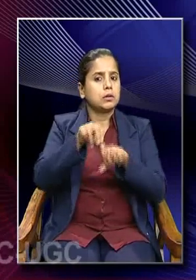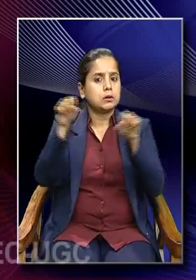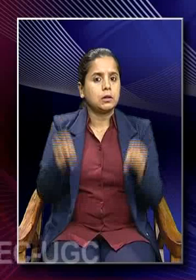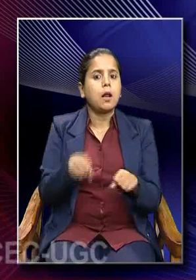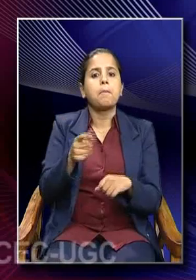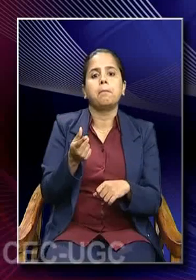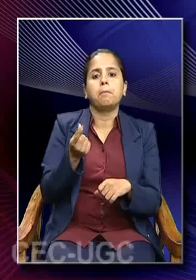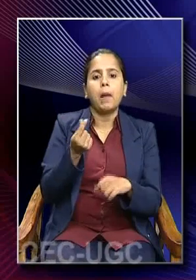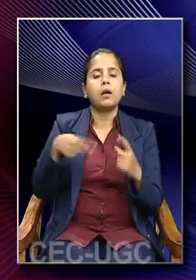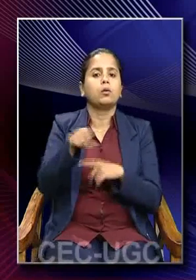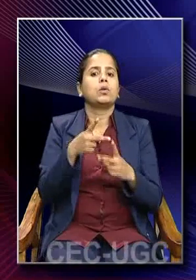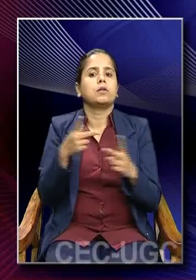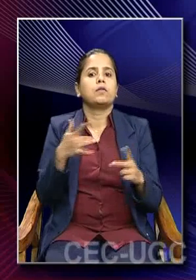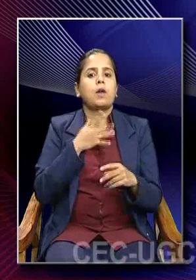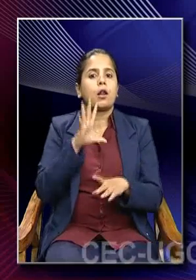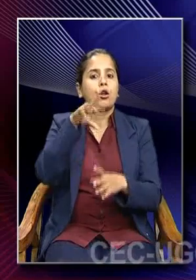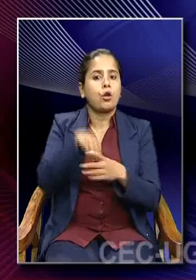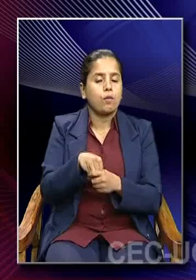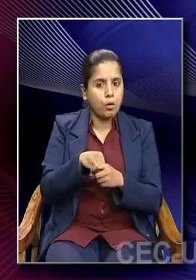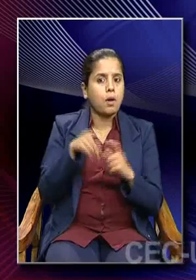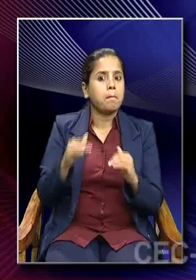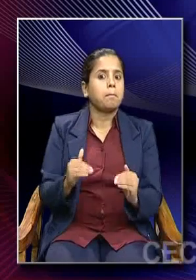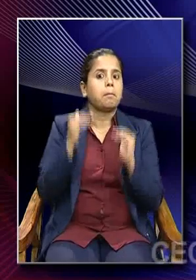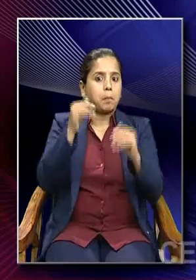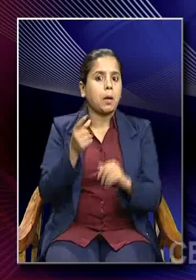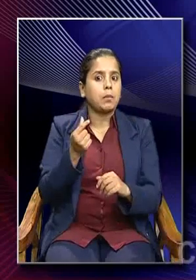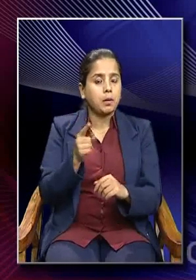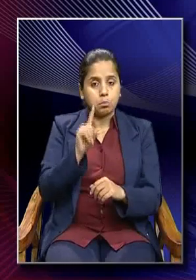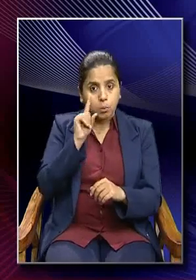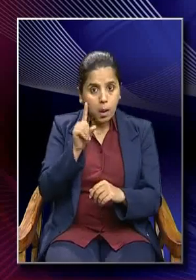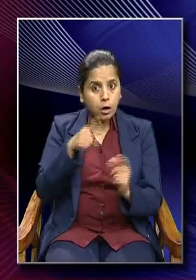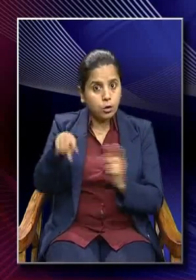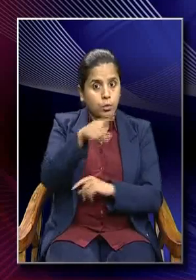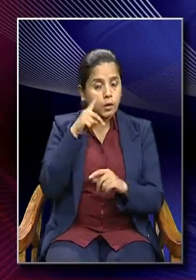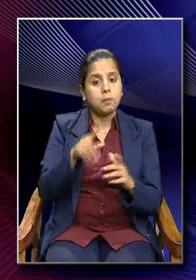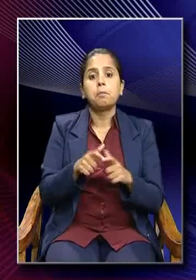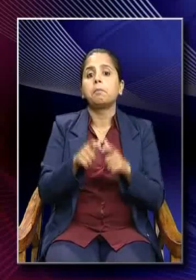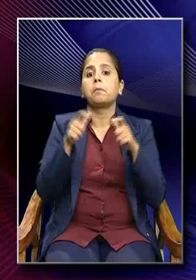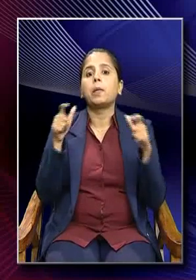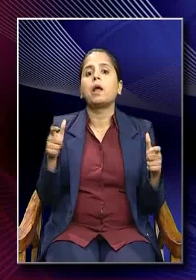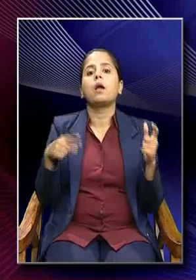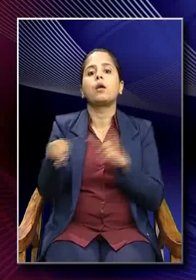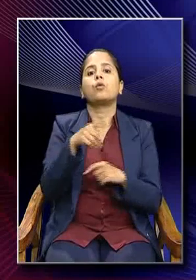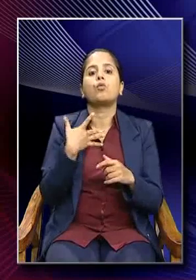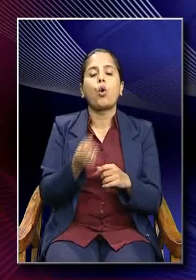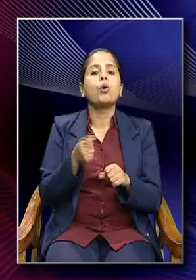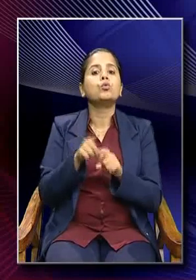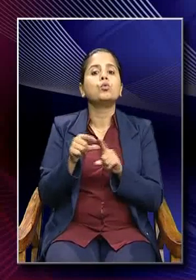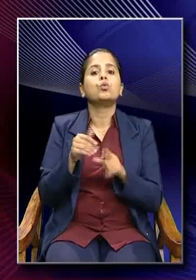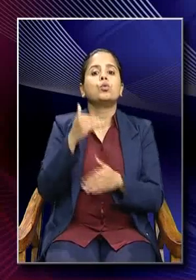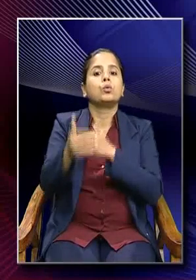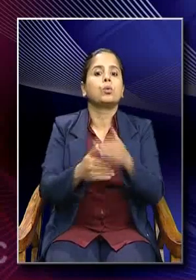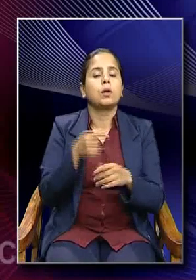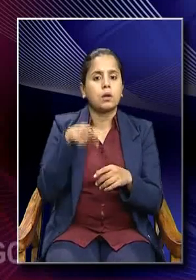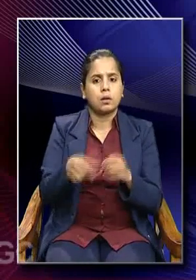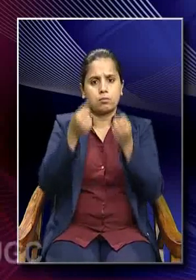cost. It involves a huge cost. But in case when you take it in the large scale and long run,